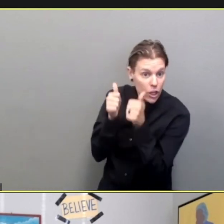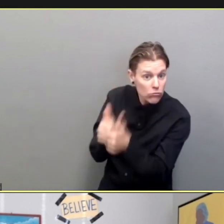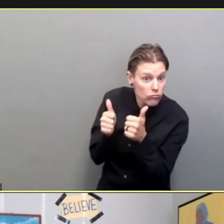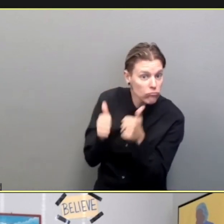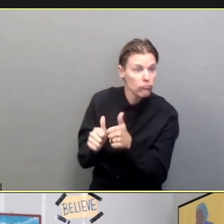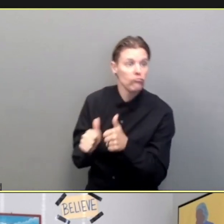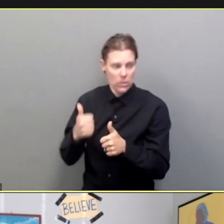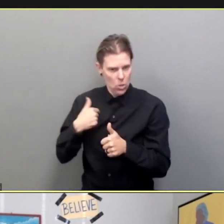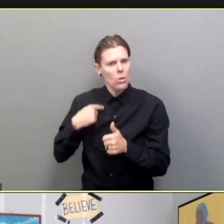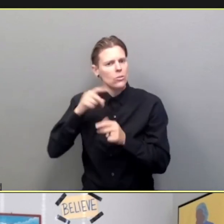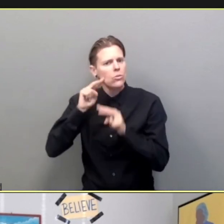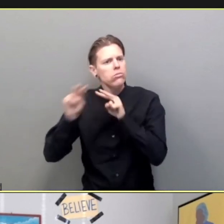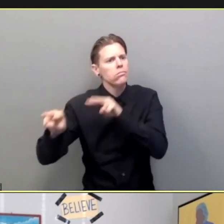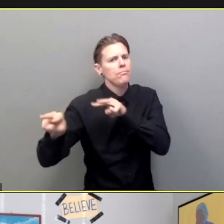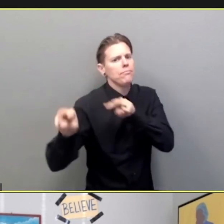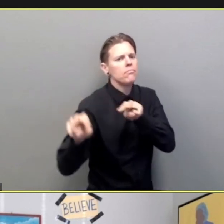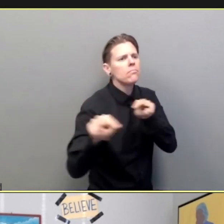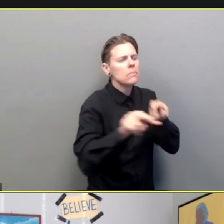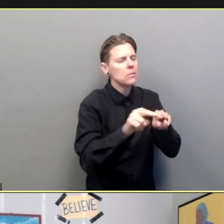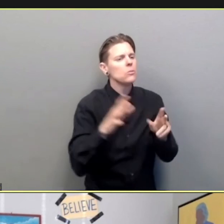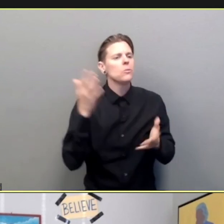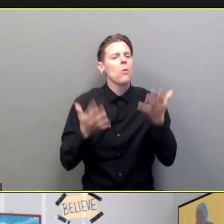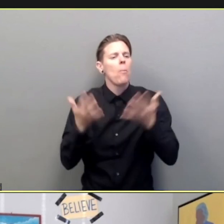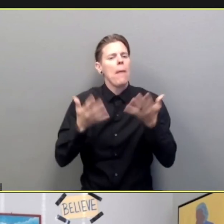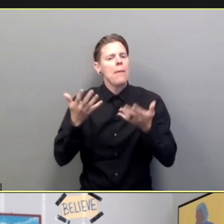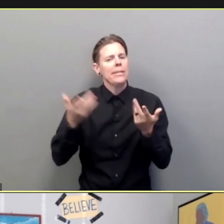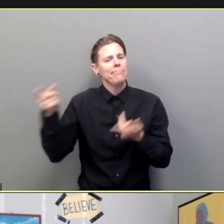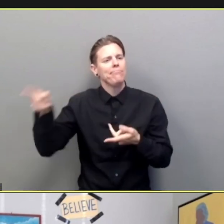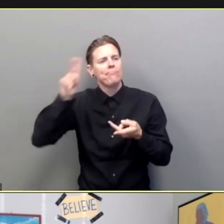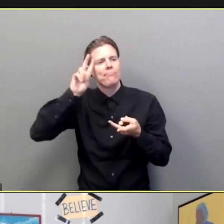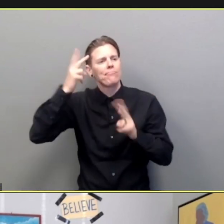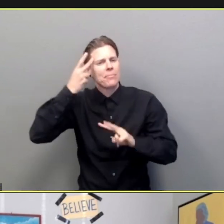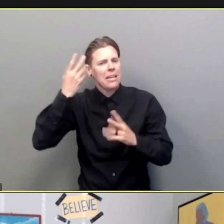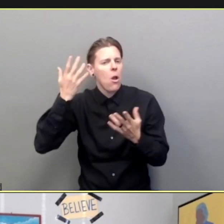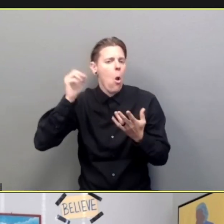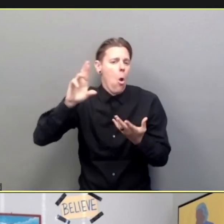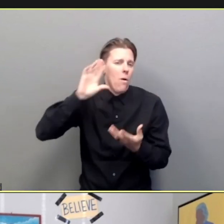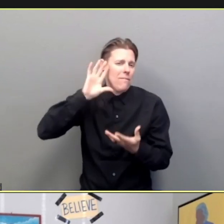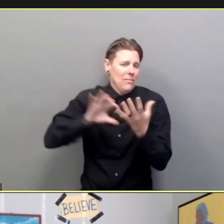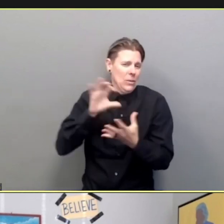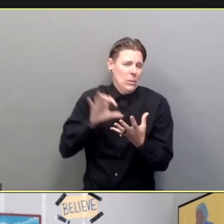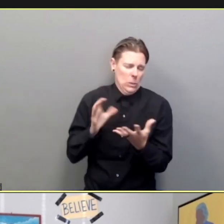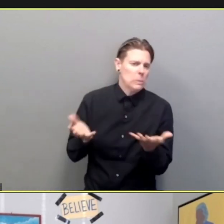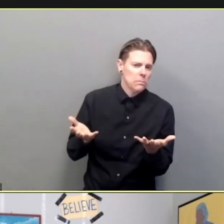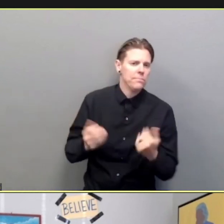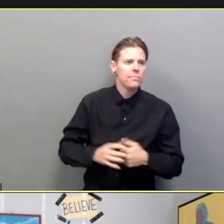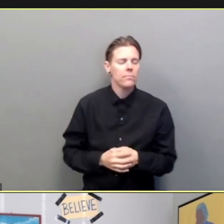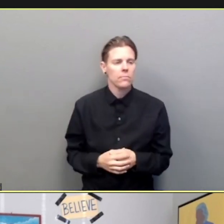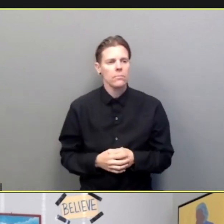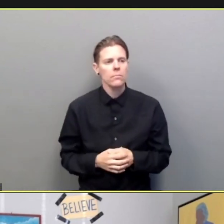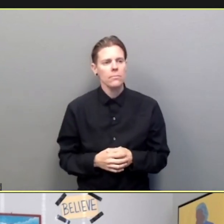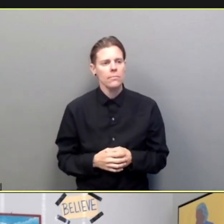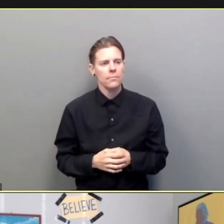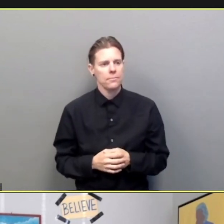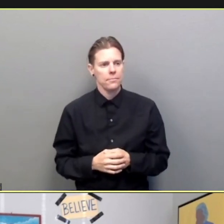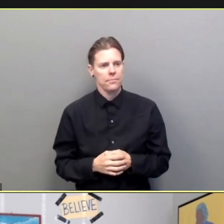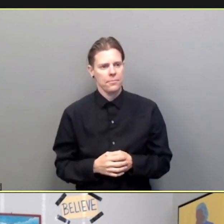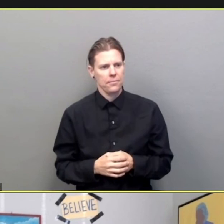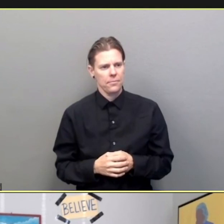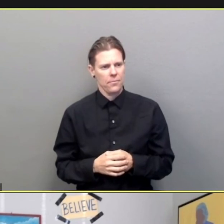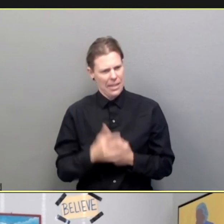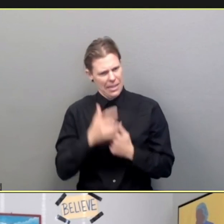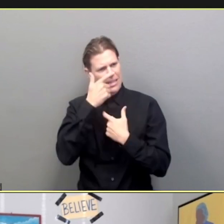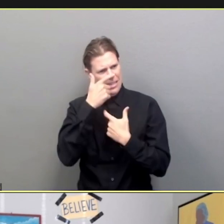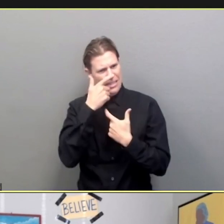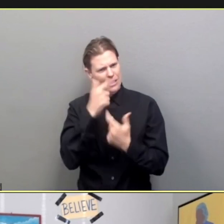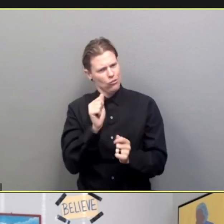some confusion there. I think it's hard to, I think it's an interesting concept